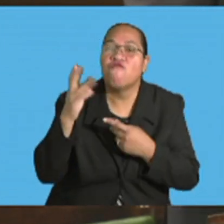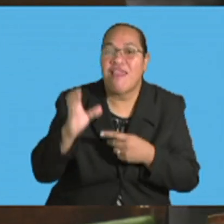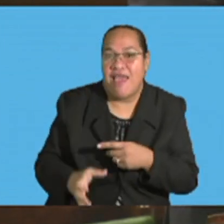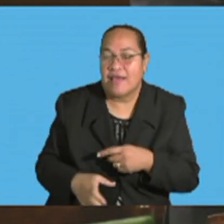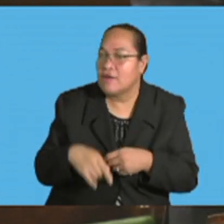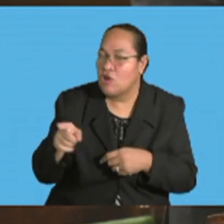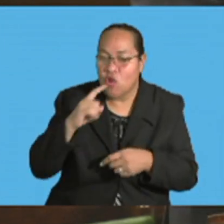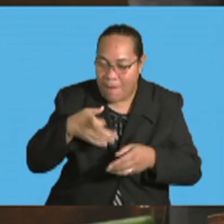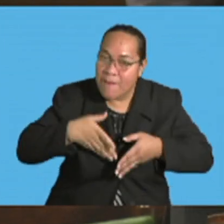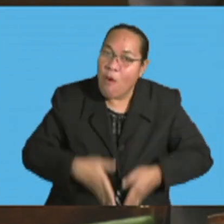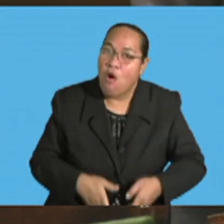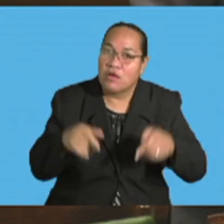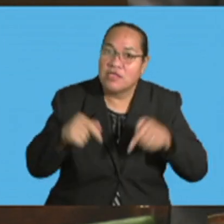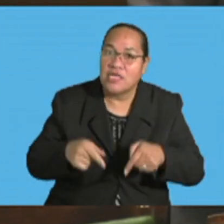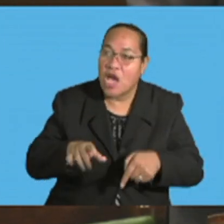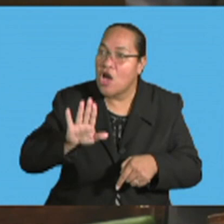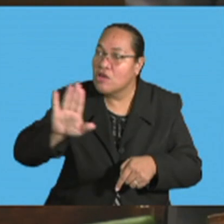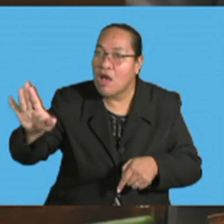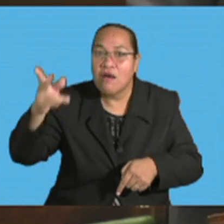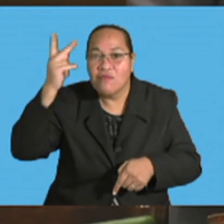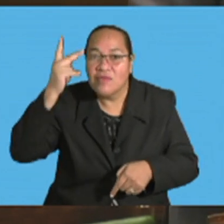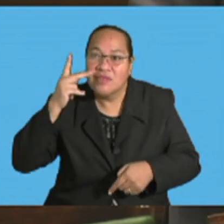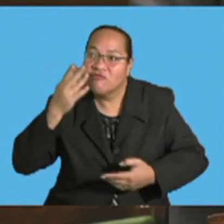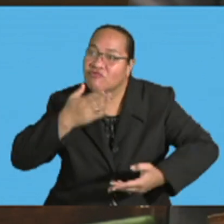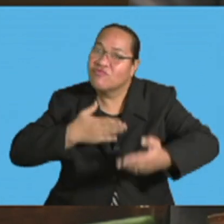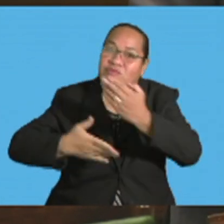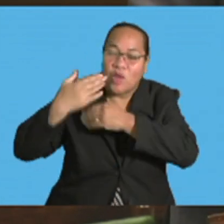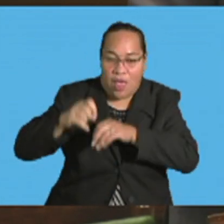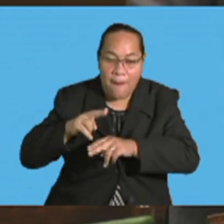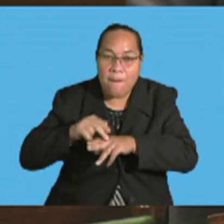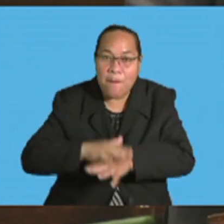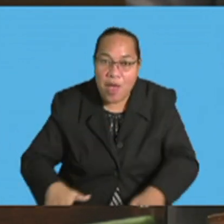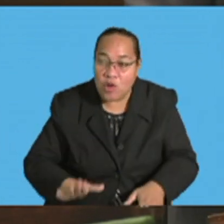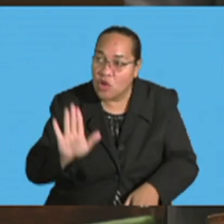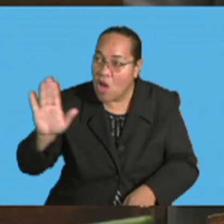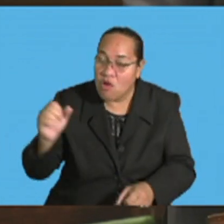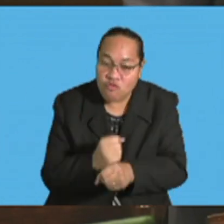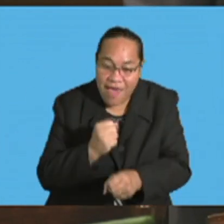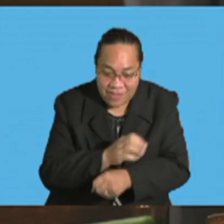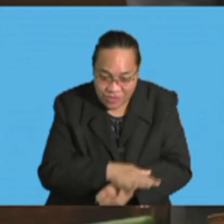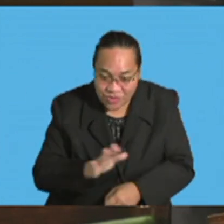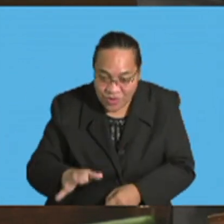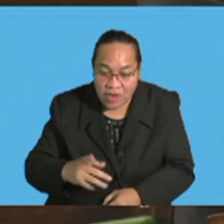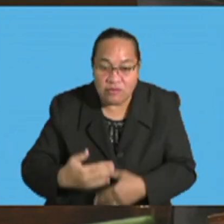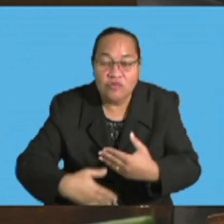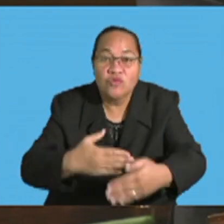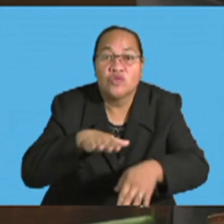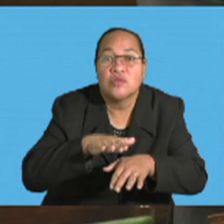their ancestors are buried, and where their grandchildren and great-grandchildren will one day call